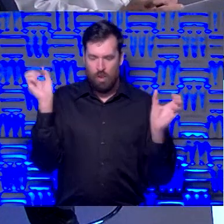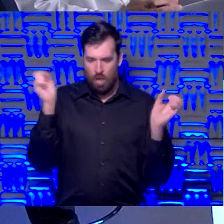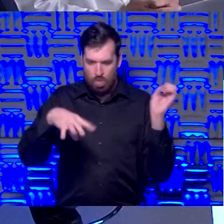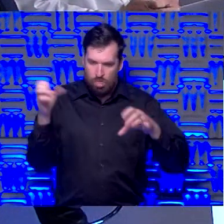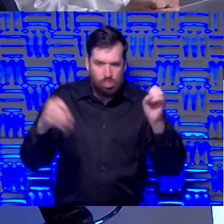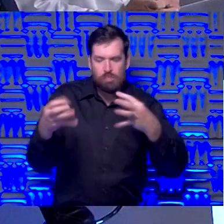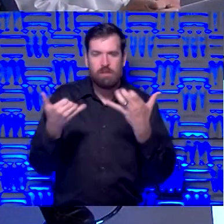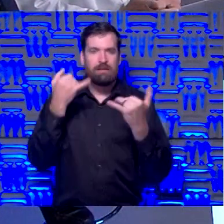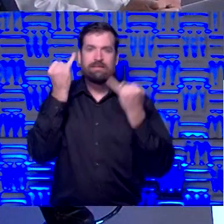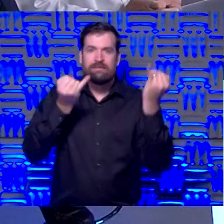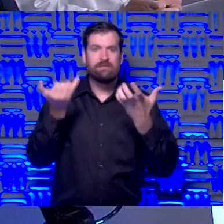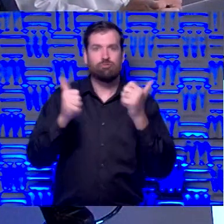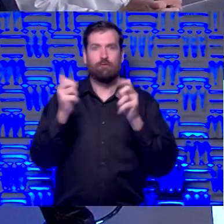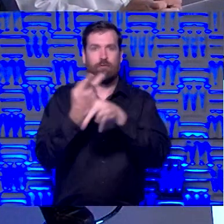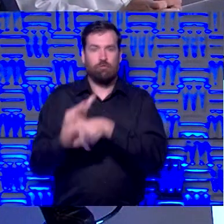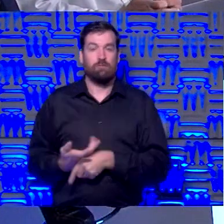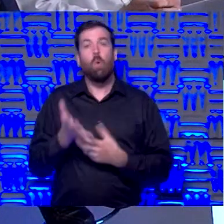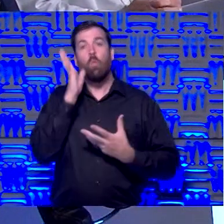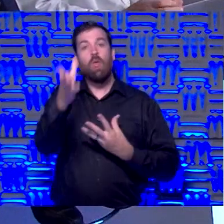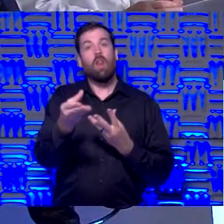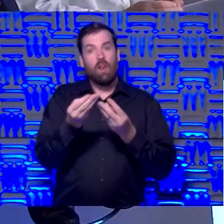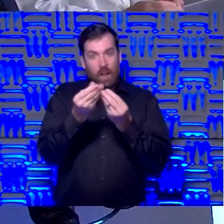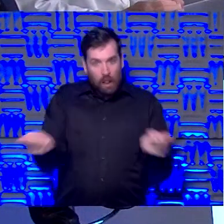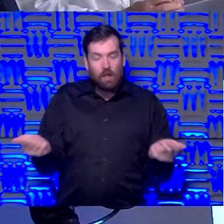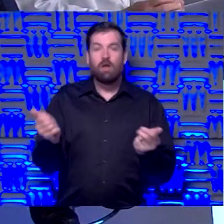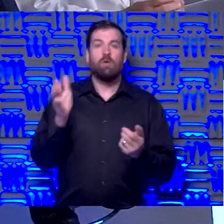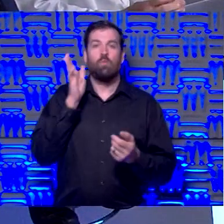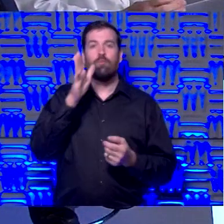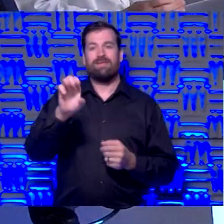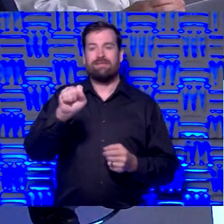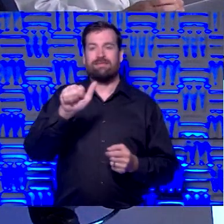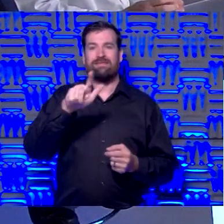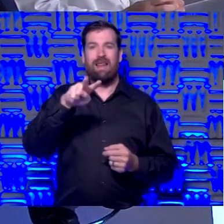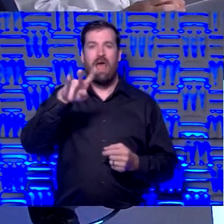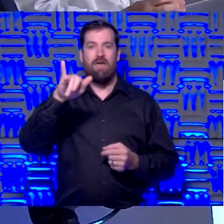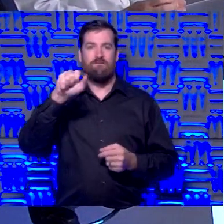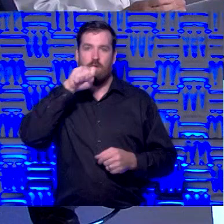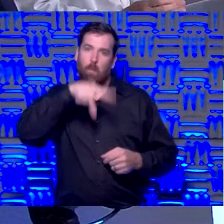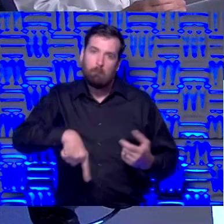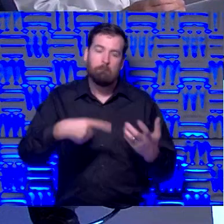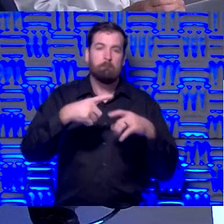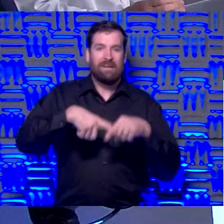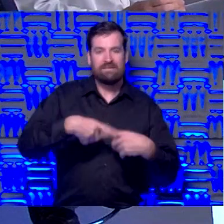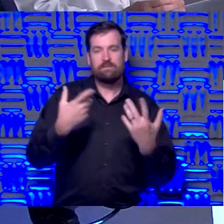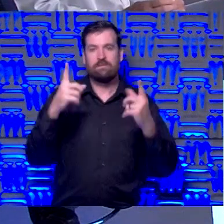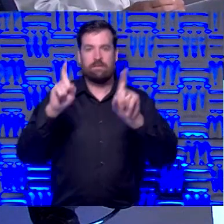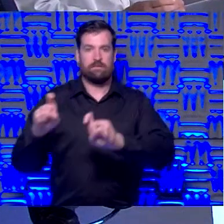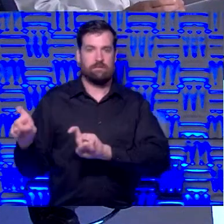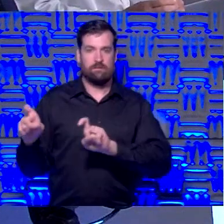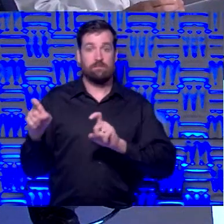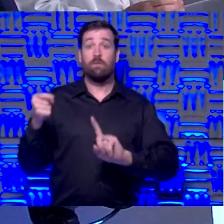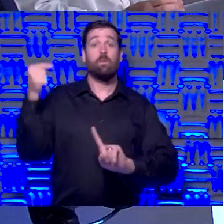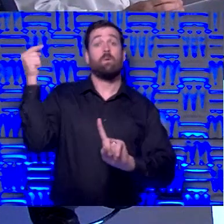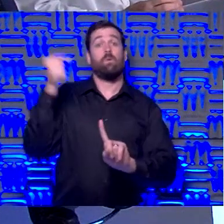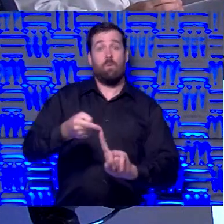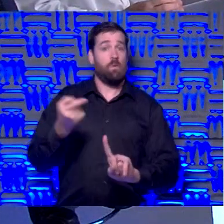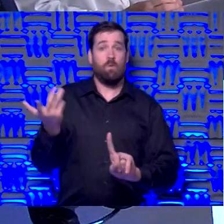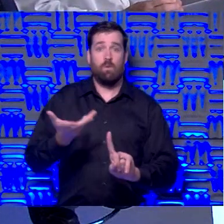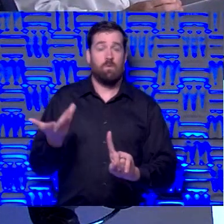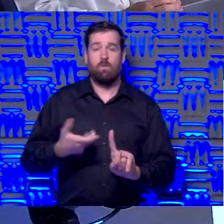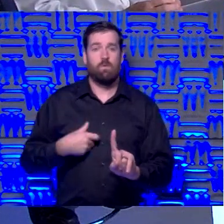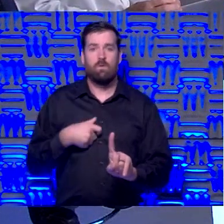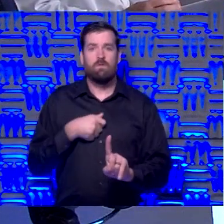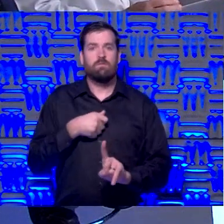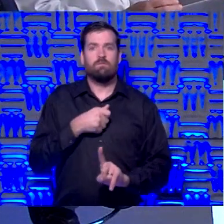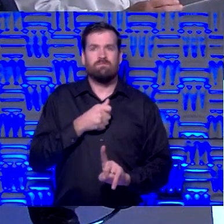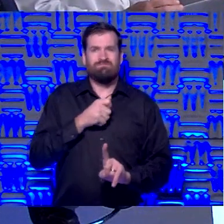And I think it's going to work. It's going to be salival based. We'll be testing everybody upon entry, as you mentioned. And the goal with that isn't necessarily